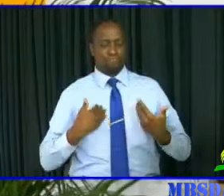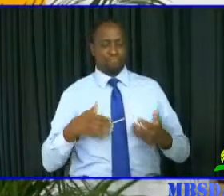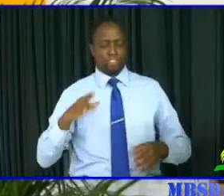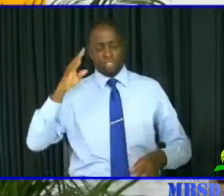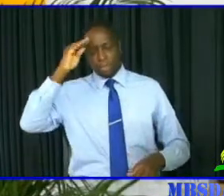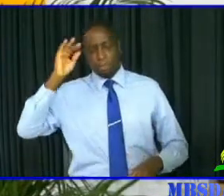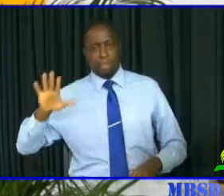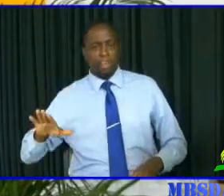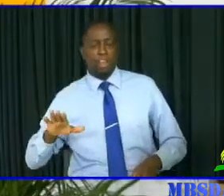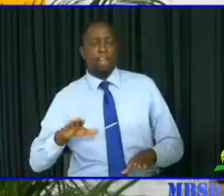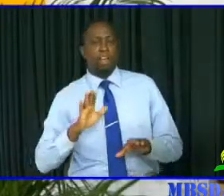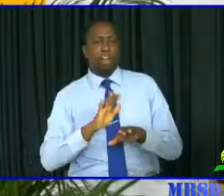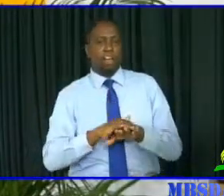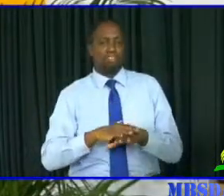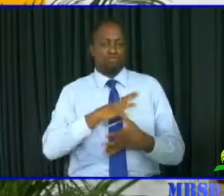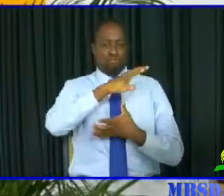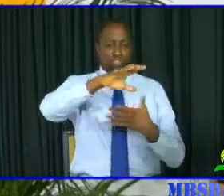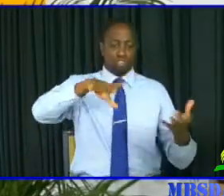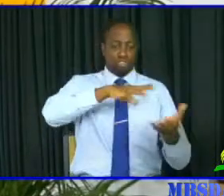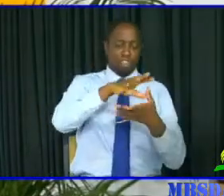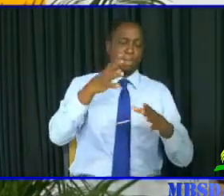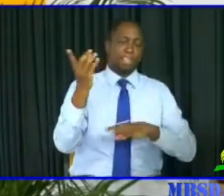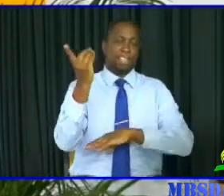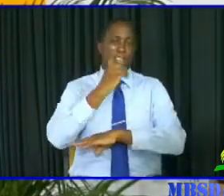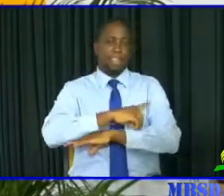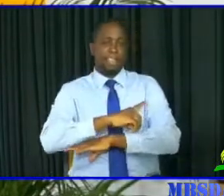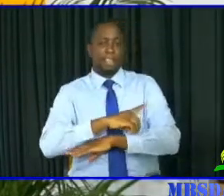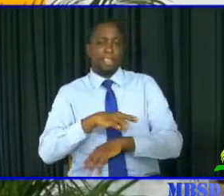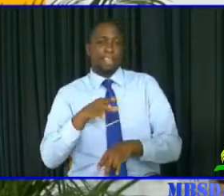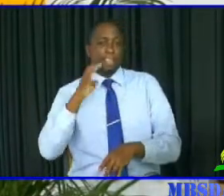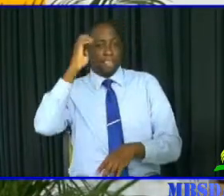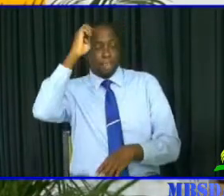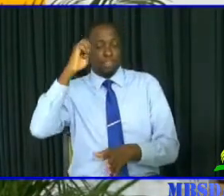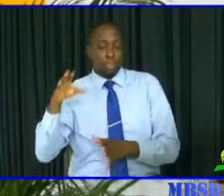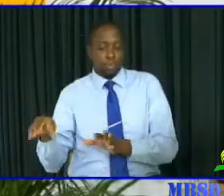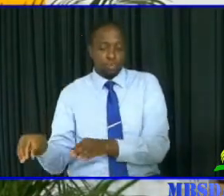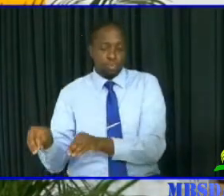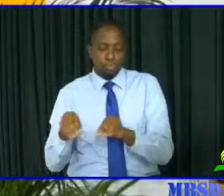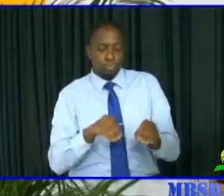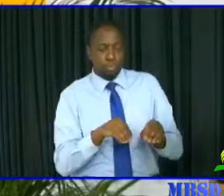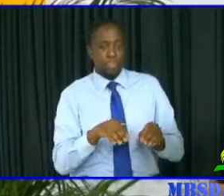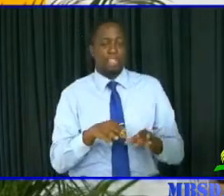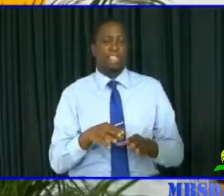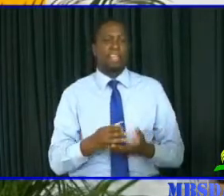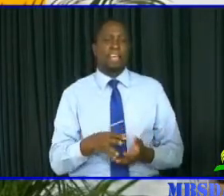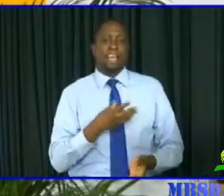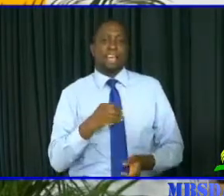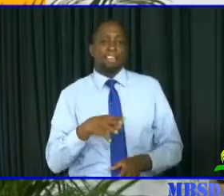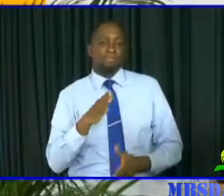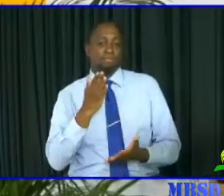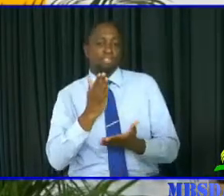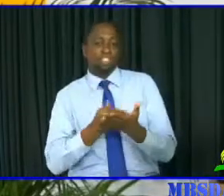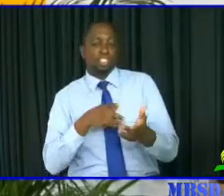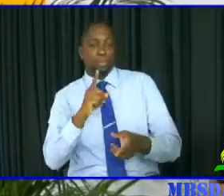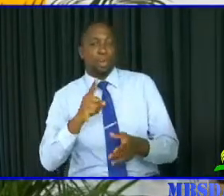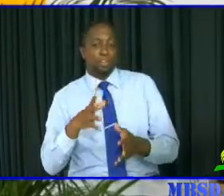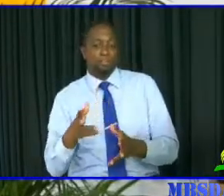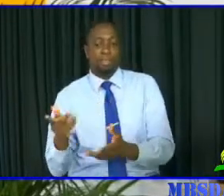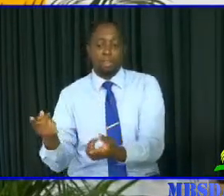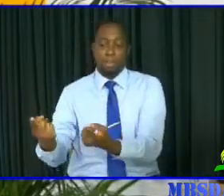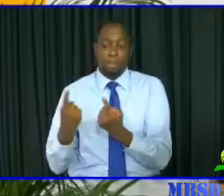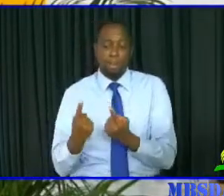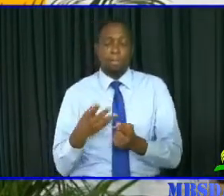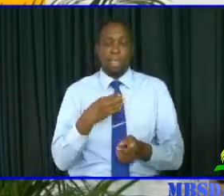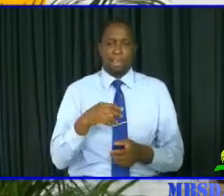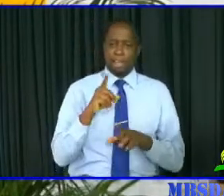cloudy day, was there moving. He was moving, and someone came by and asked